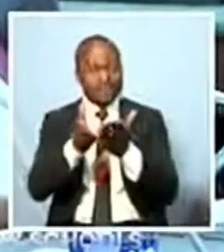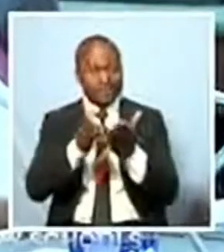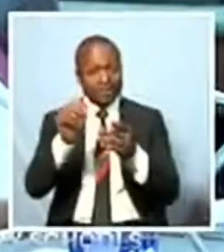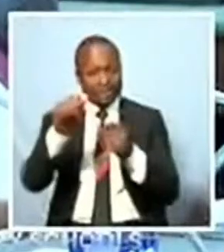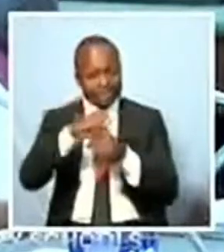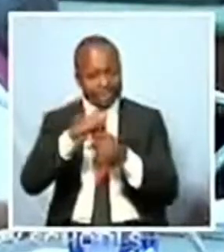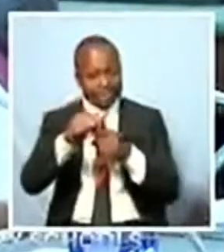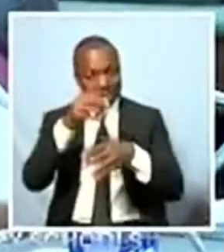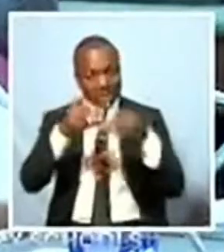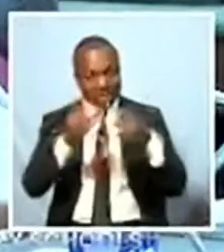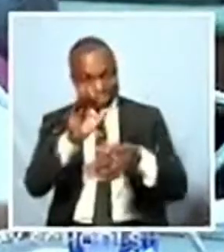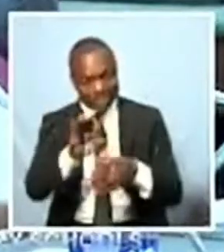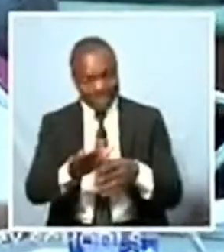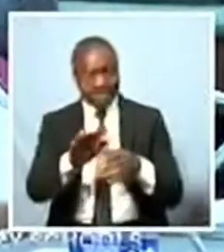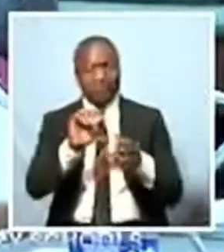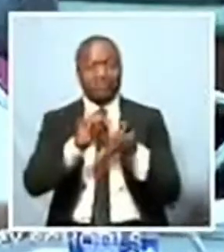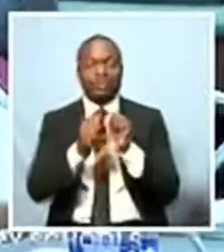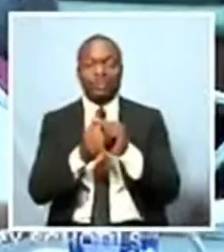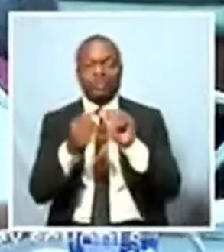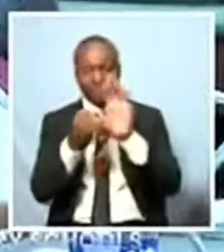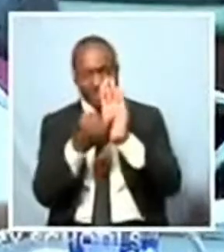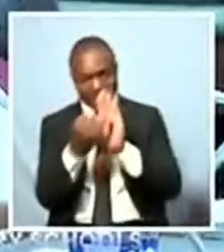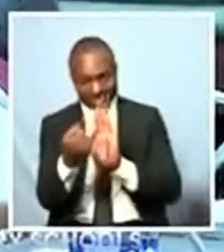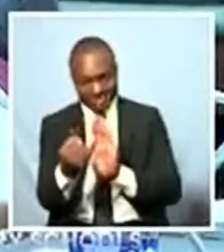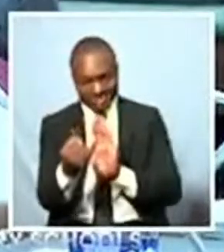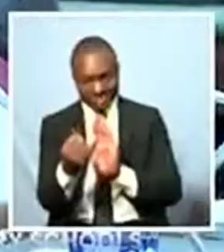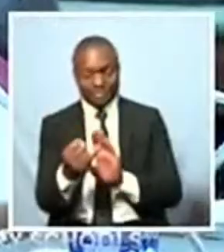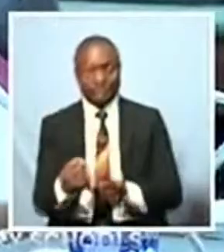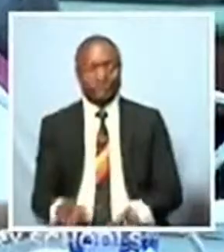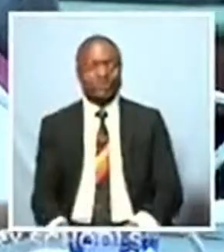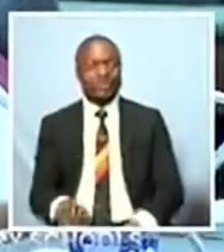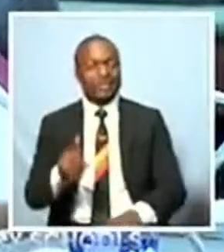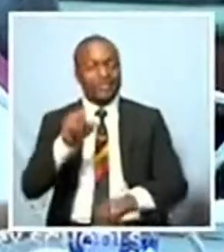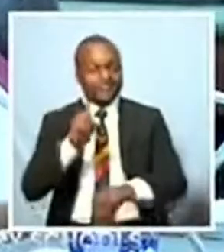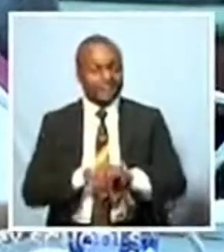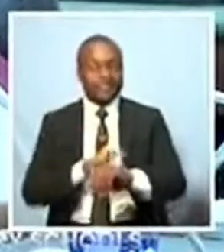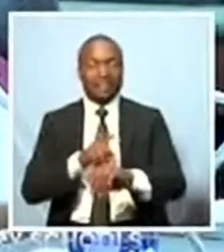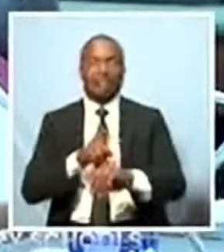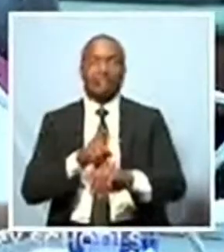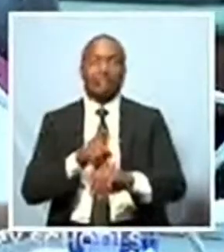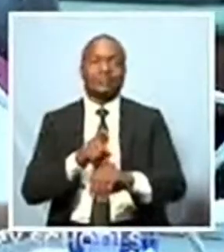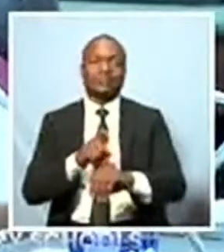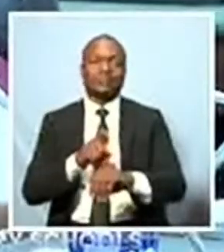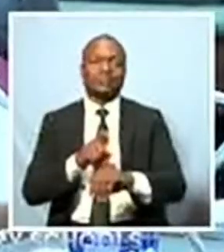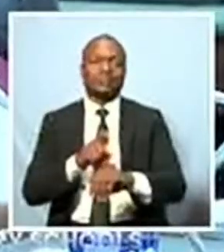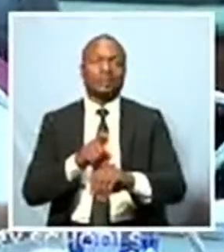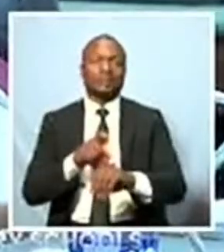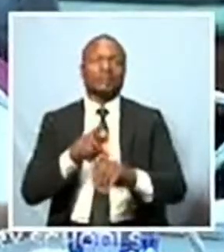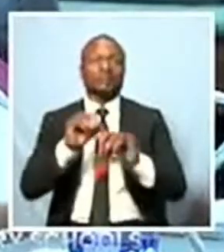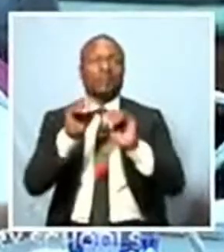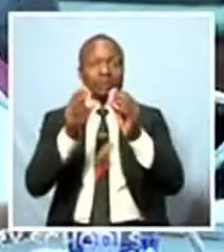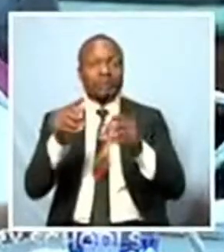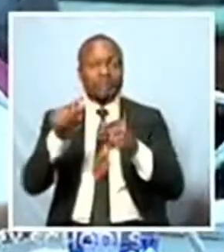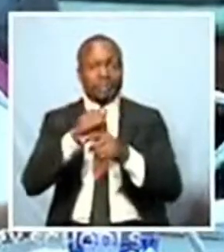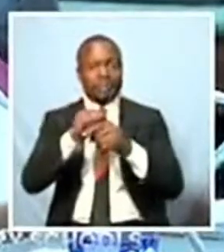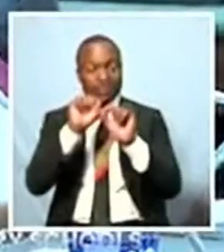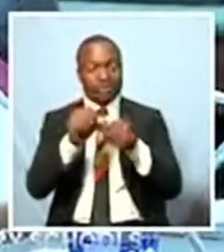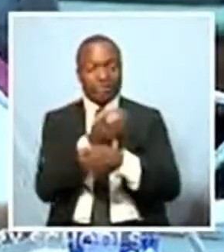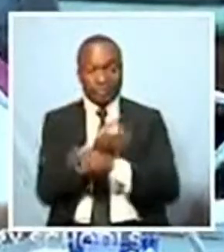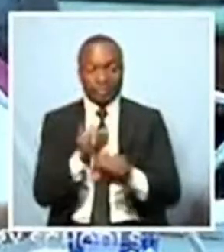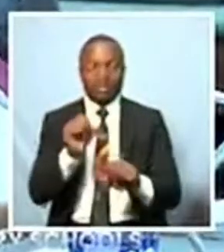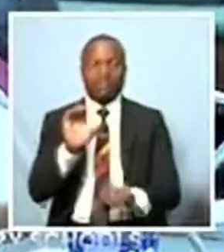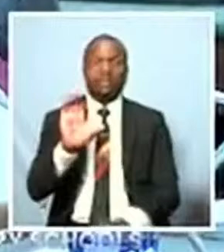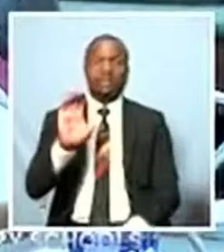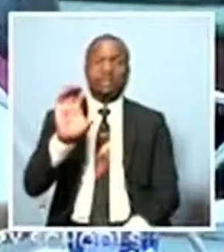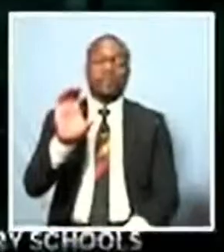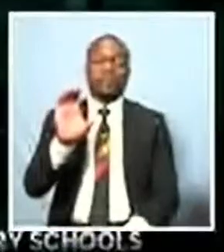are any gaps that were identified during the pre-service, they can be bridged through the CPDs. Thank